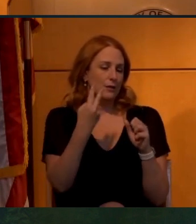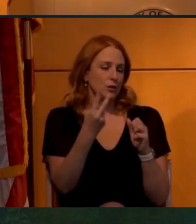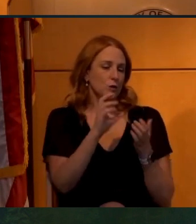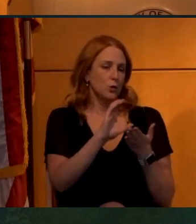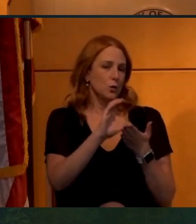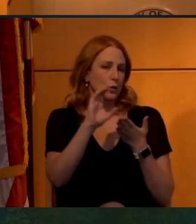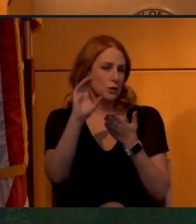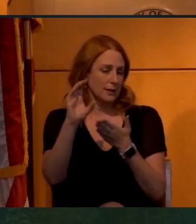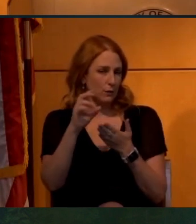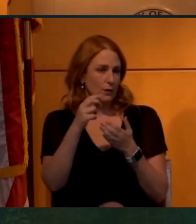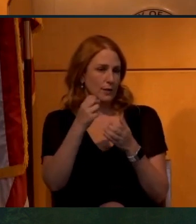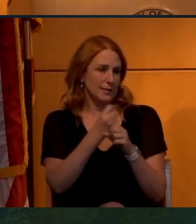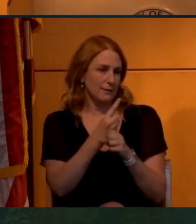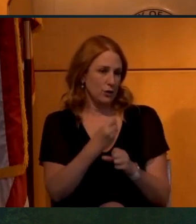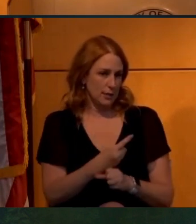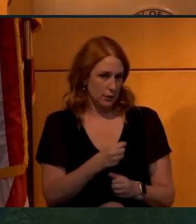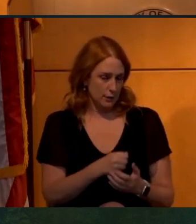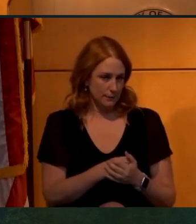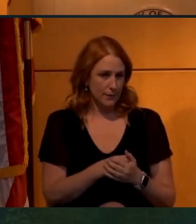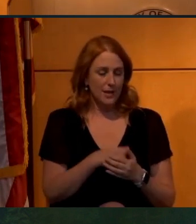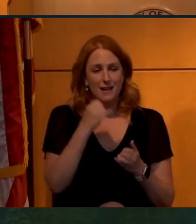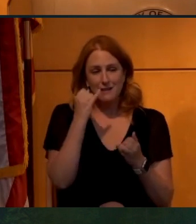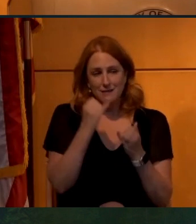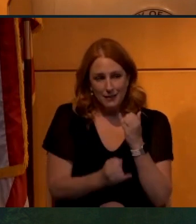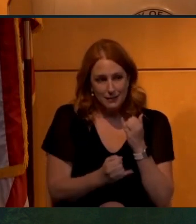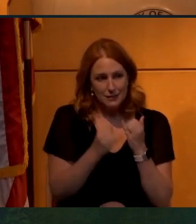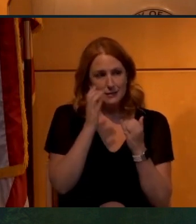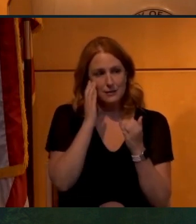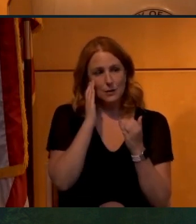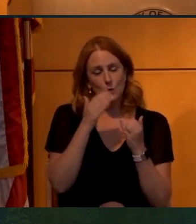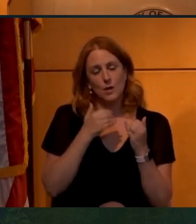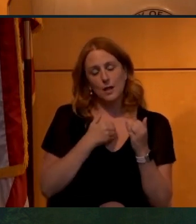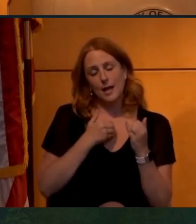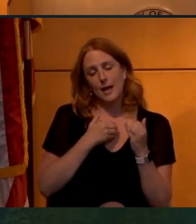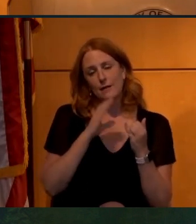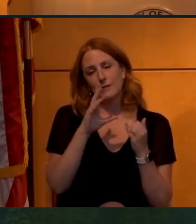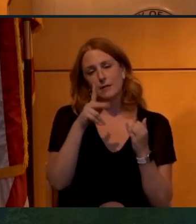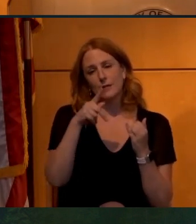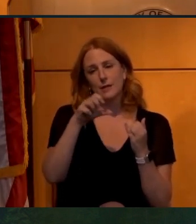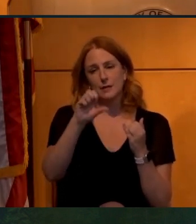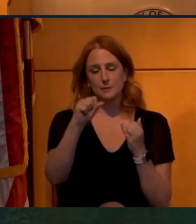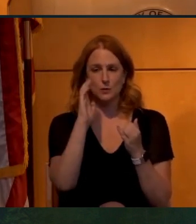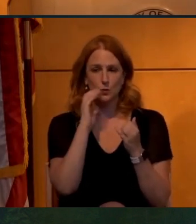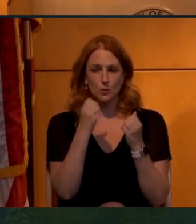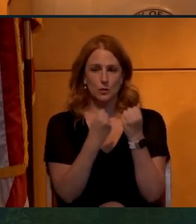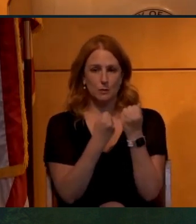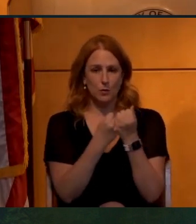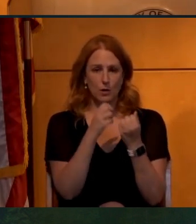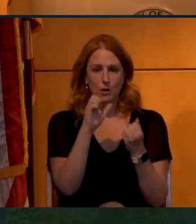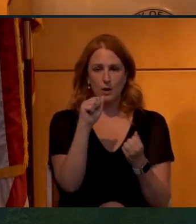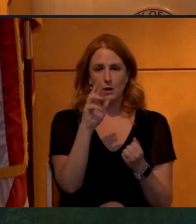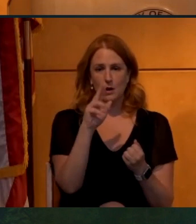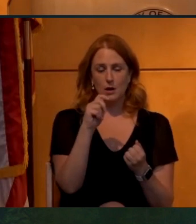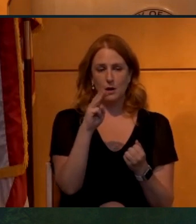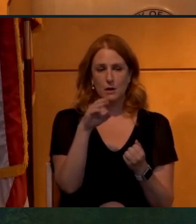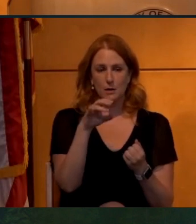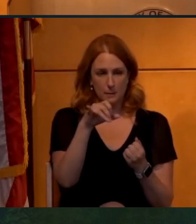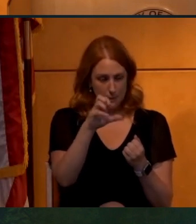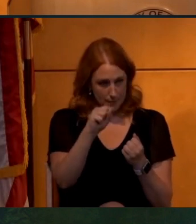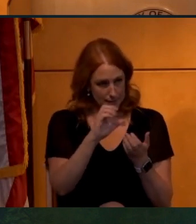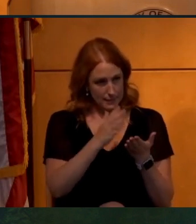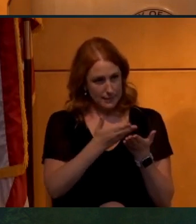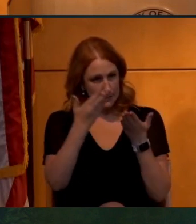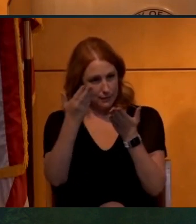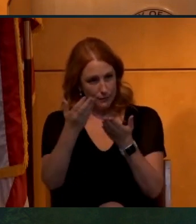per year. And last but not least, CLIPS is supporting Artemis crewed activities by delivering scientific